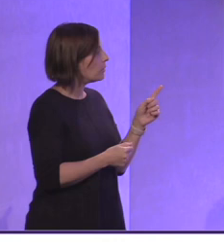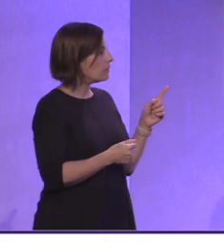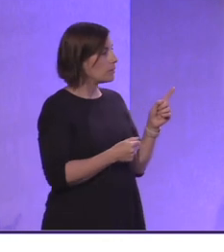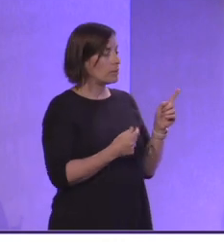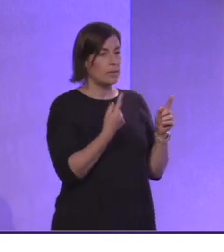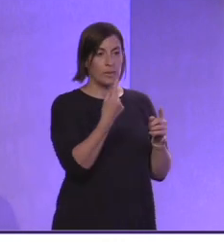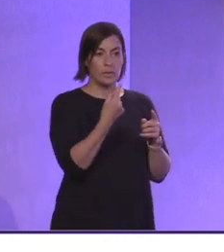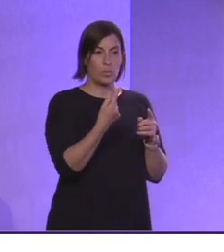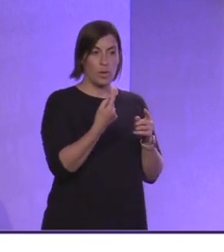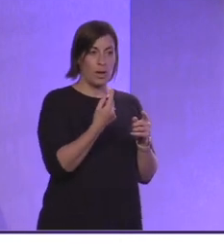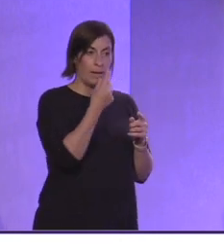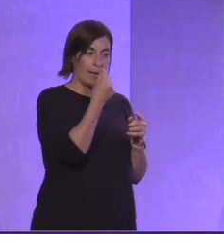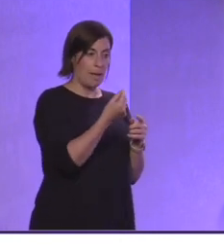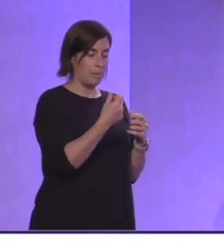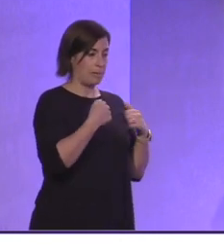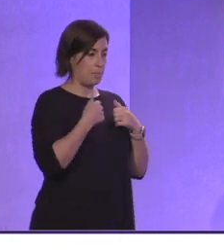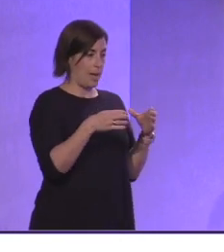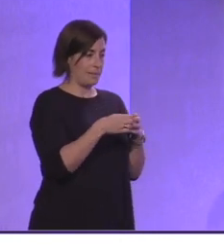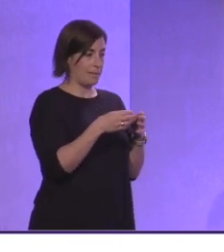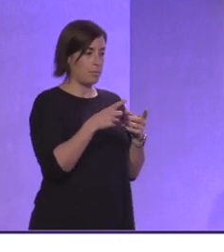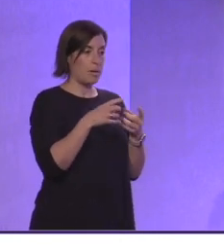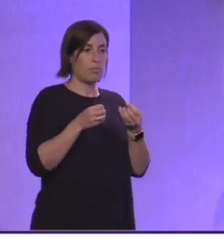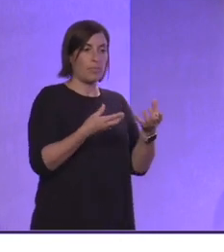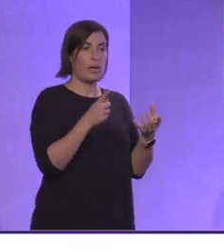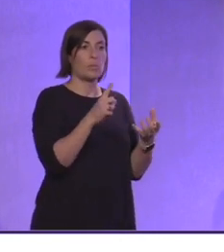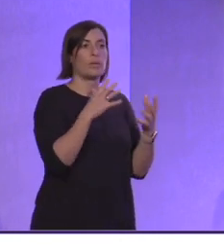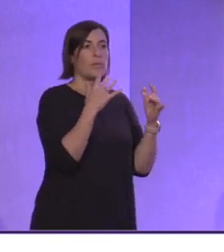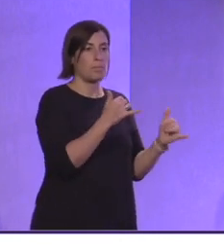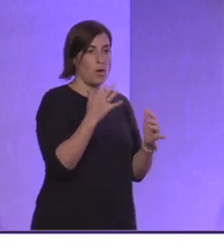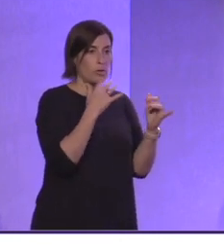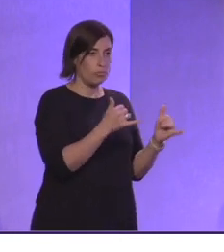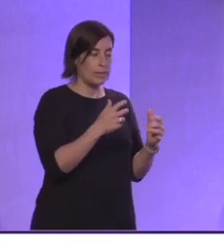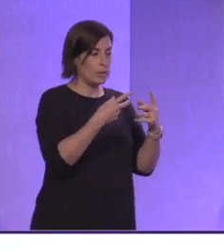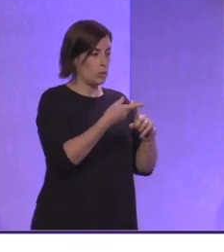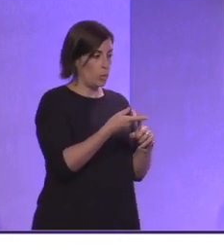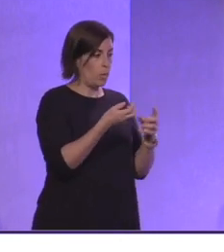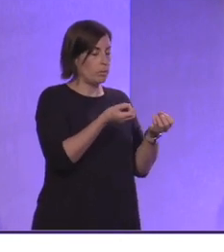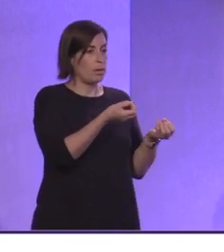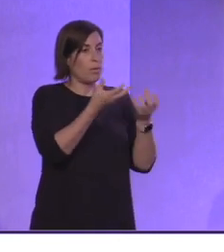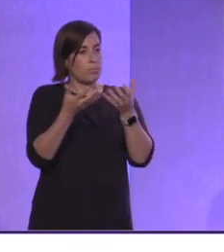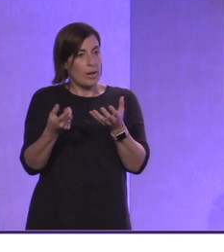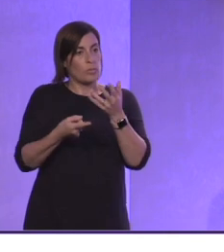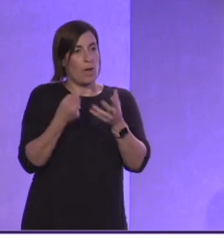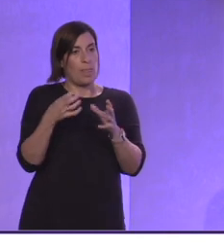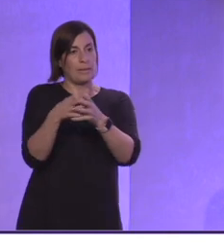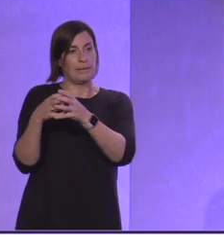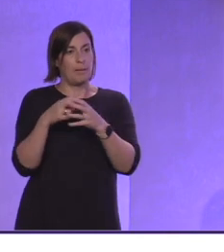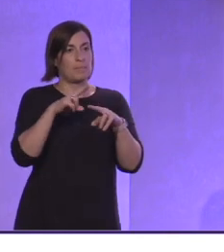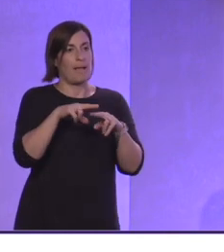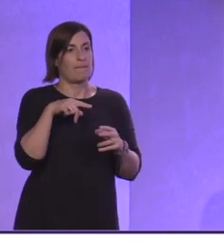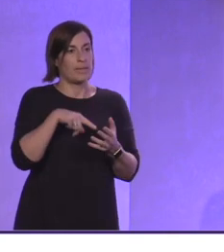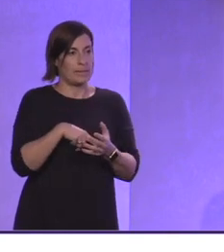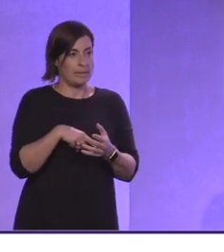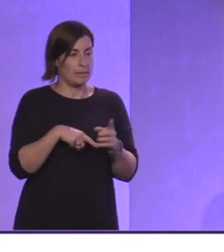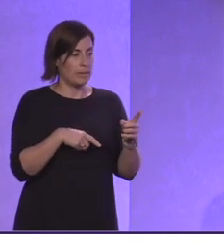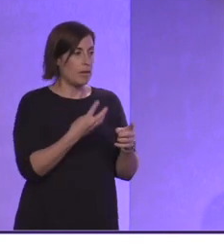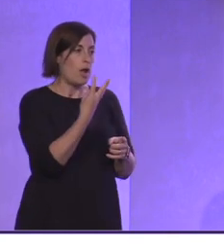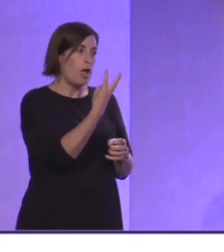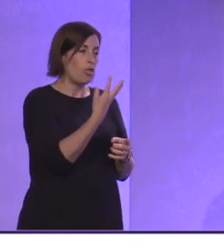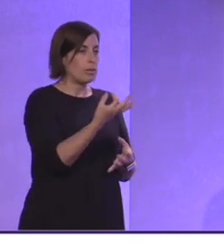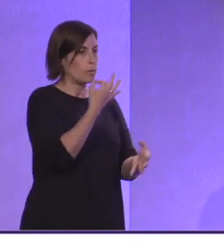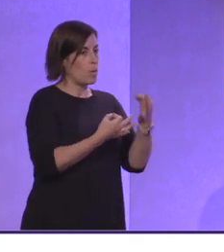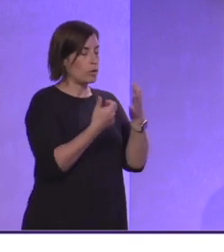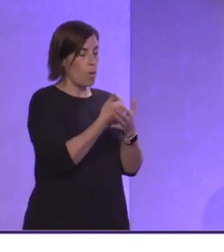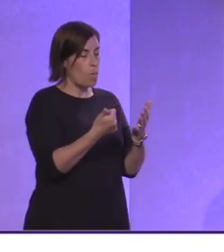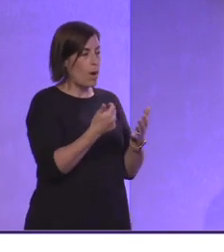that my team works on is providing monitoring tools as a service to other teams in the FT. And there are three common questions that I get asked around